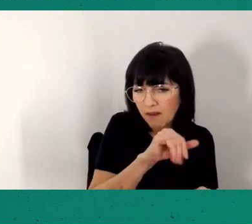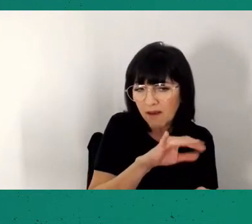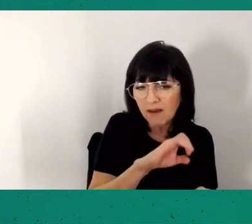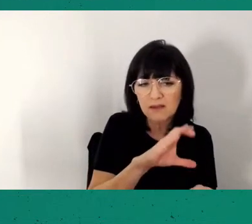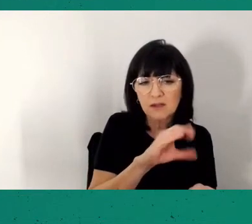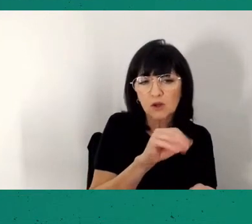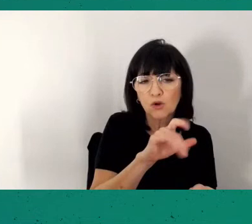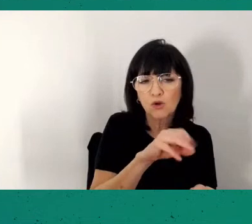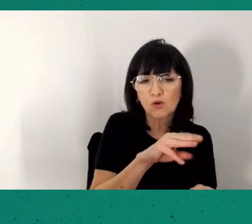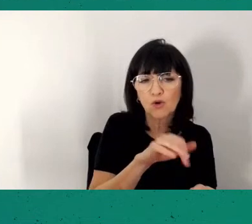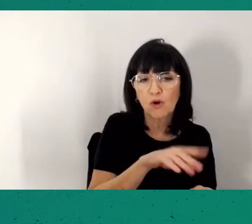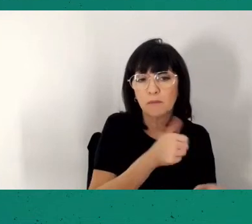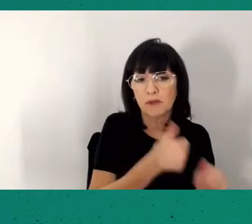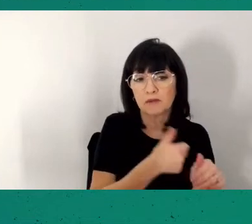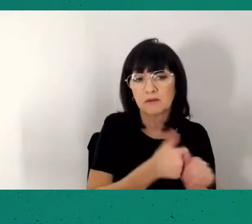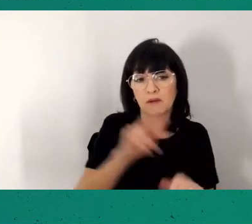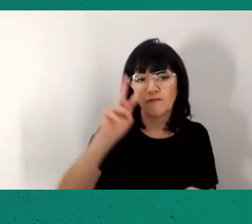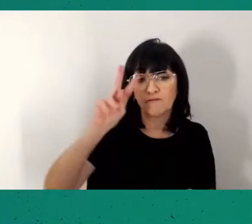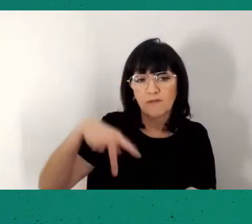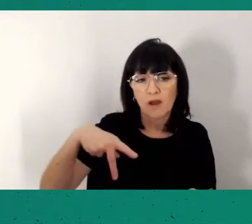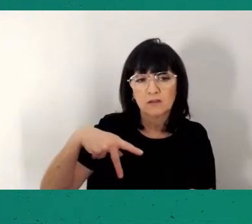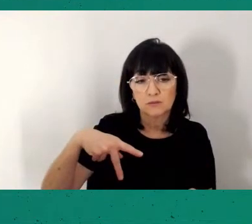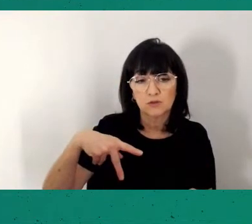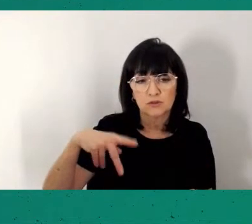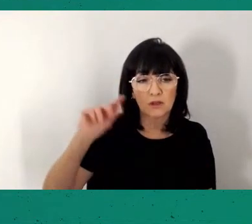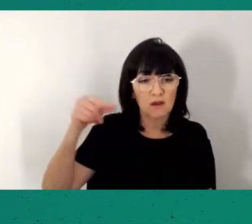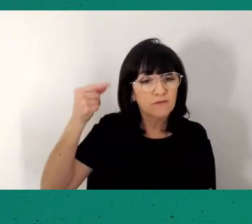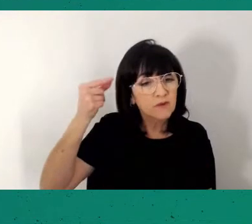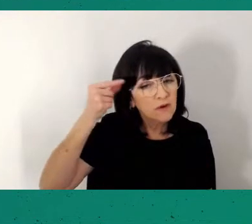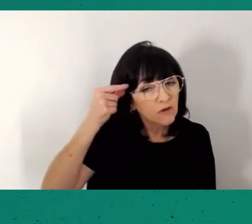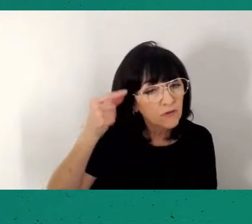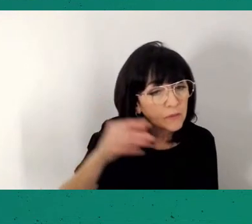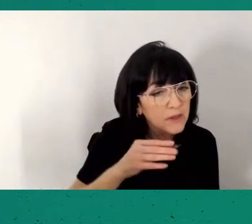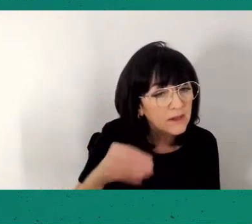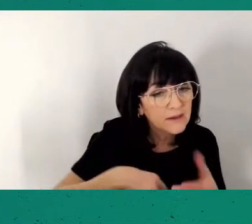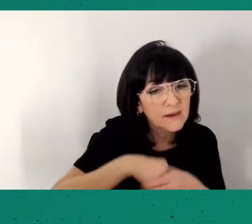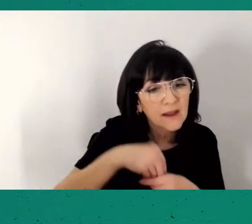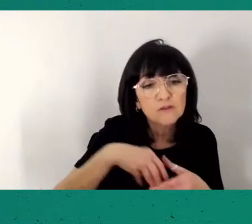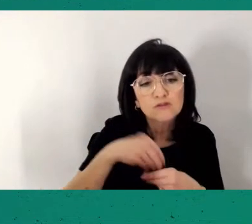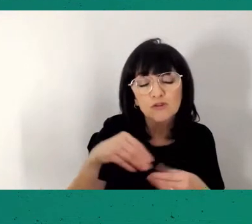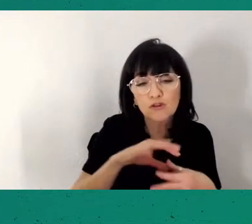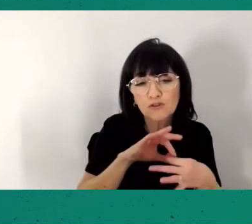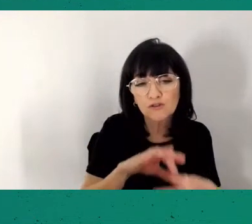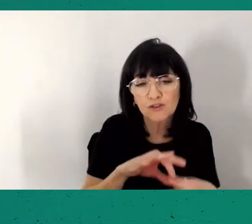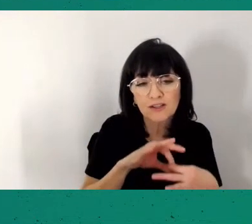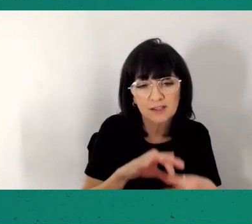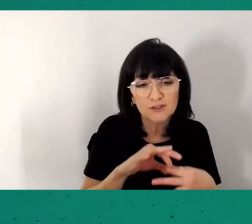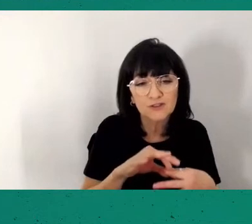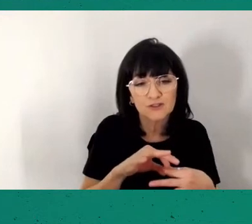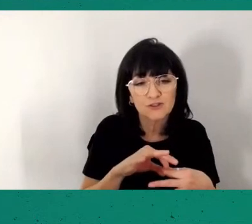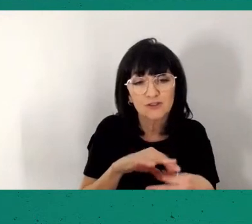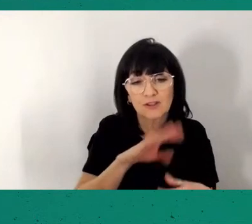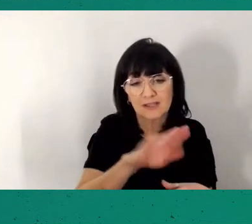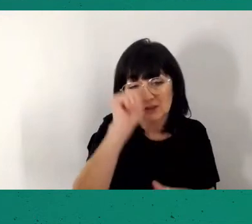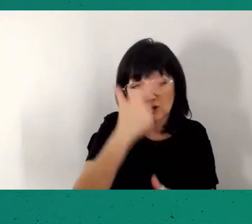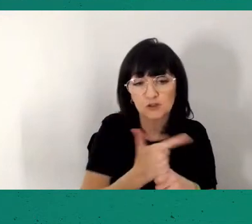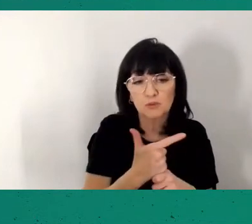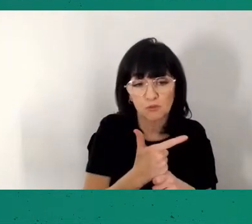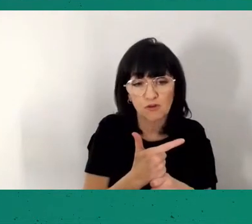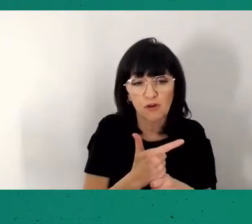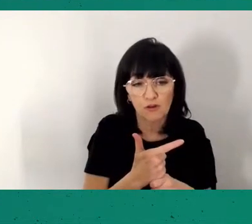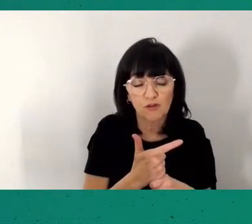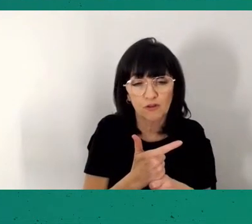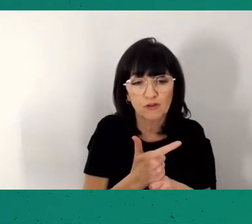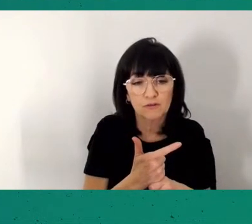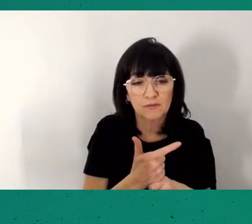who is a vice president of government and external relations, and his brother Taft, who is a